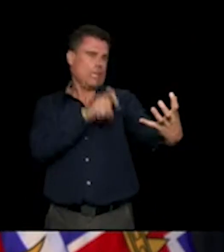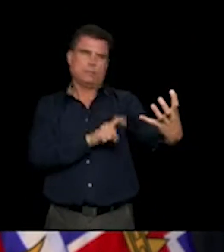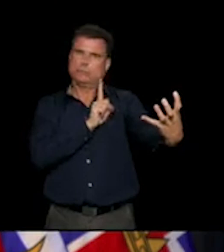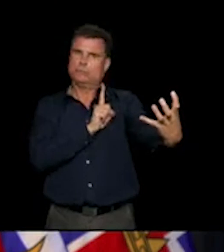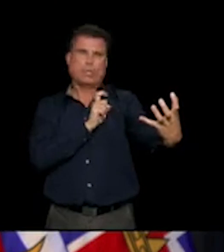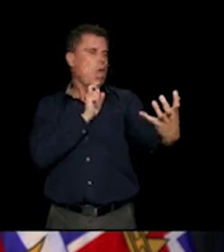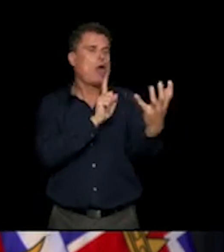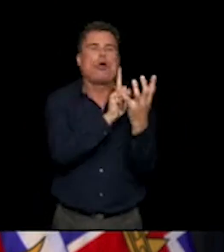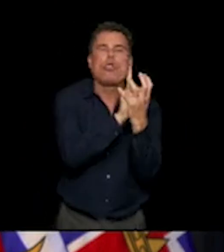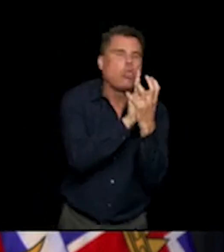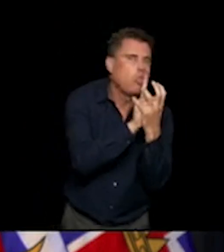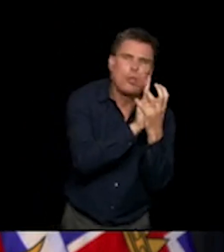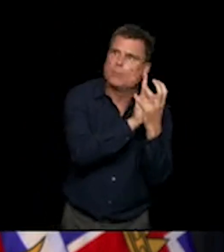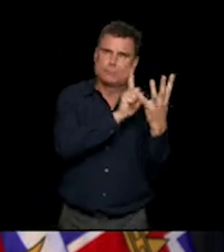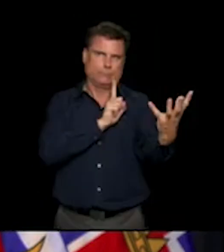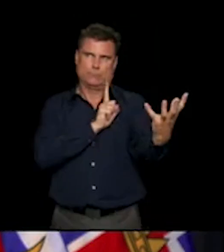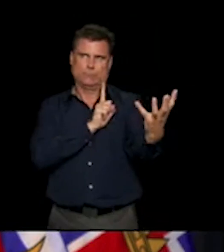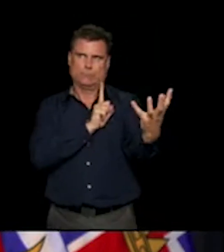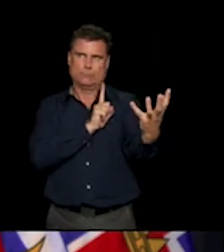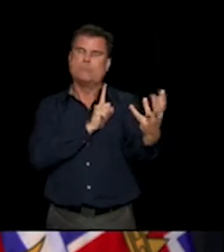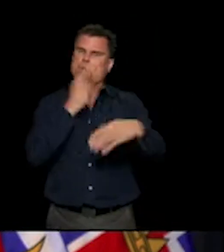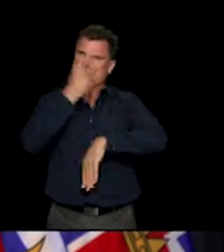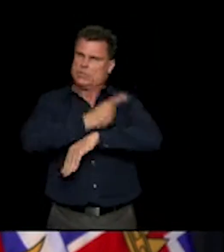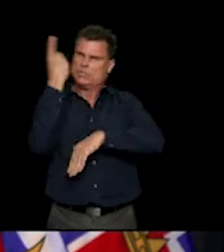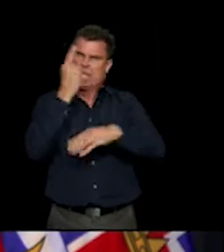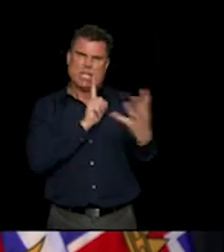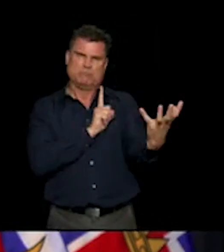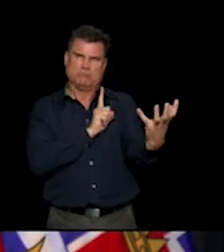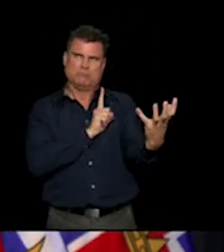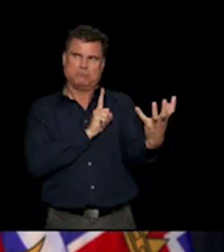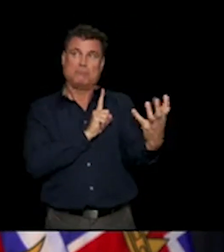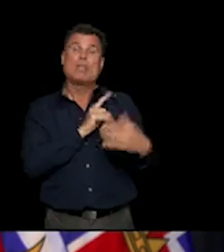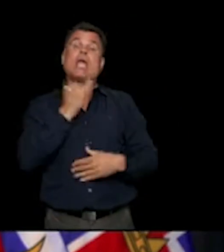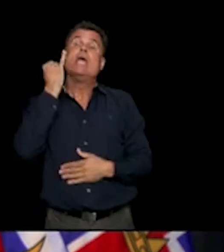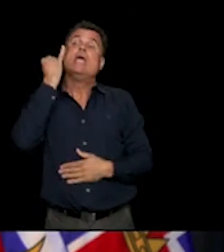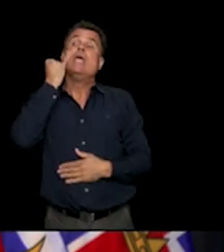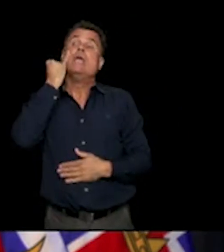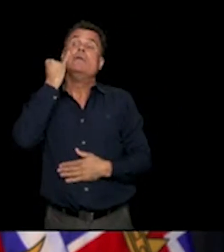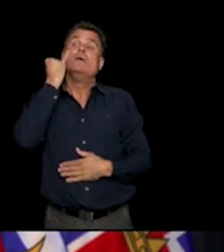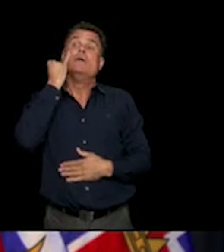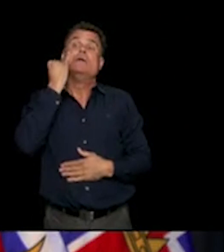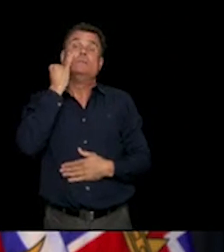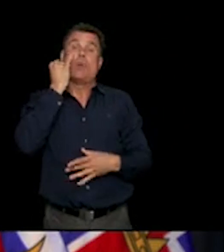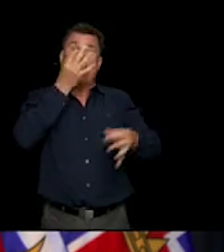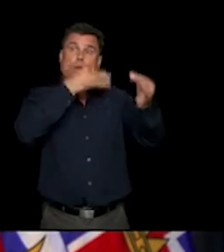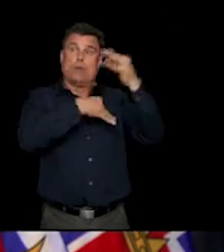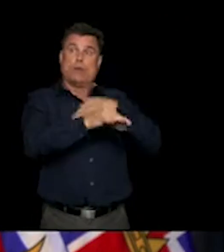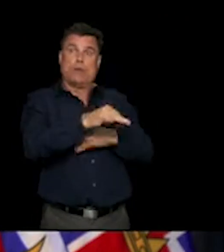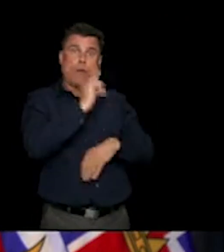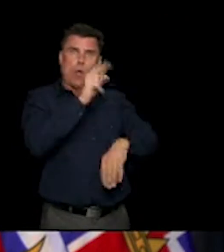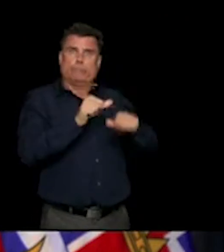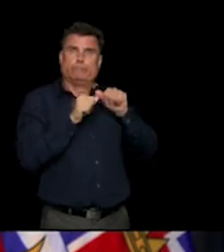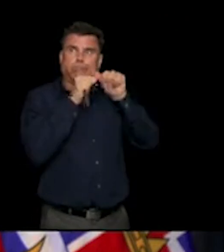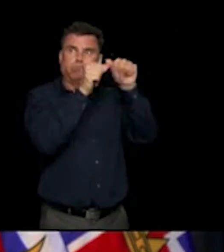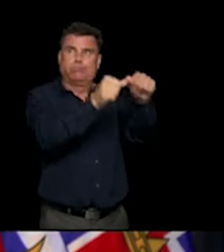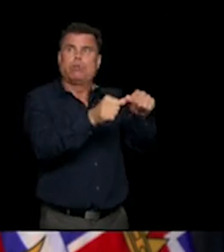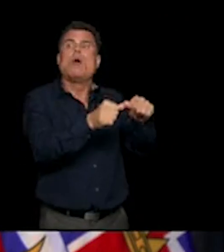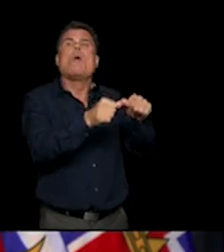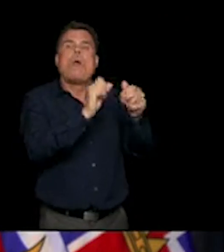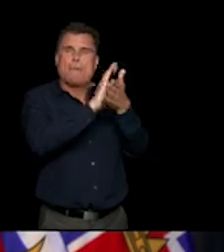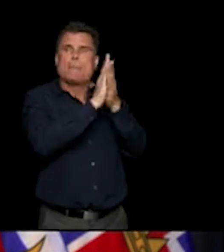don't technically become part of a learning group. For somebody on a longer assignment, they would become part of that student's learning